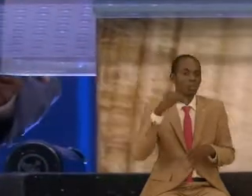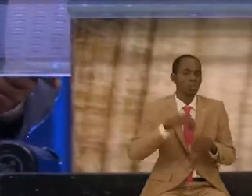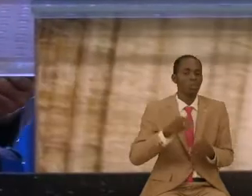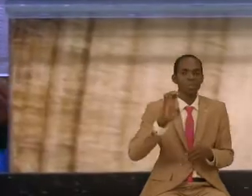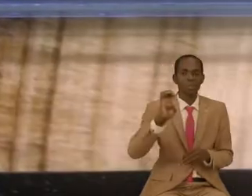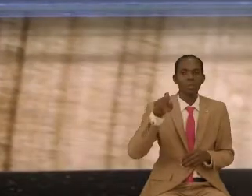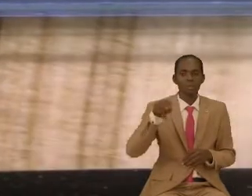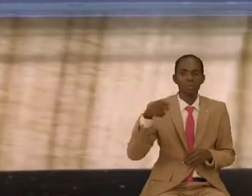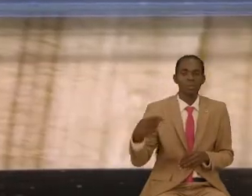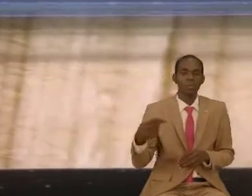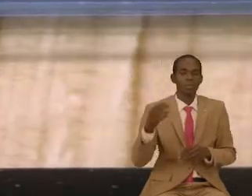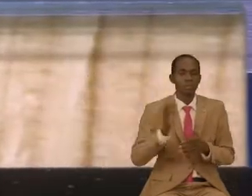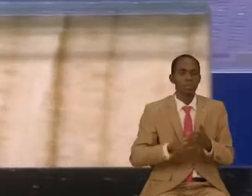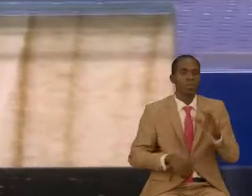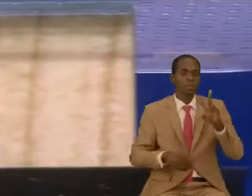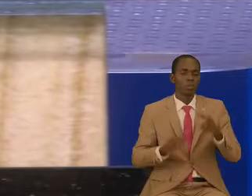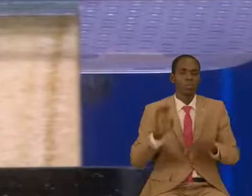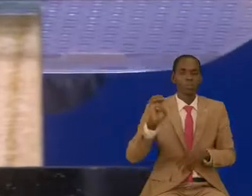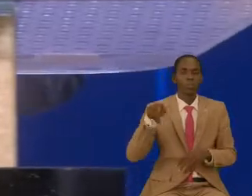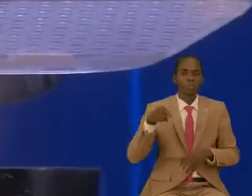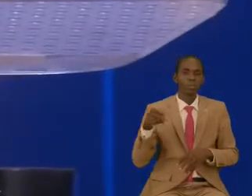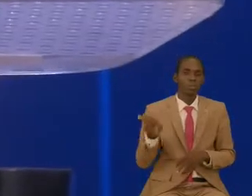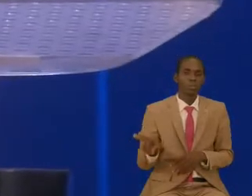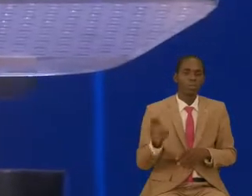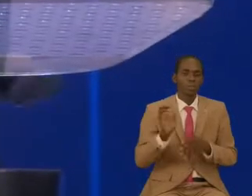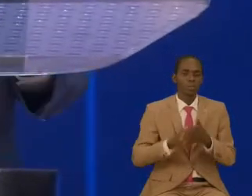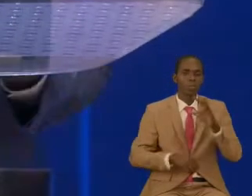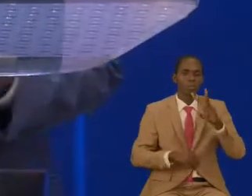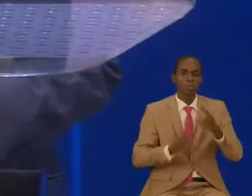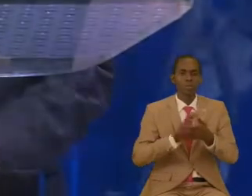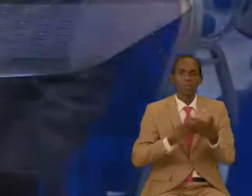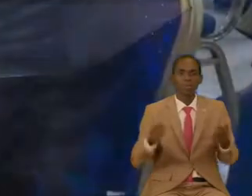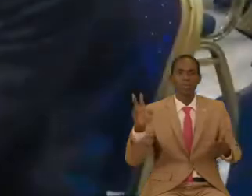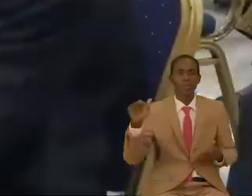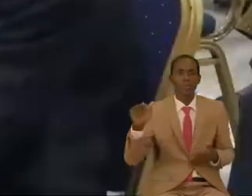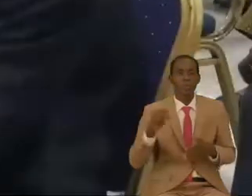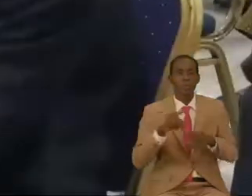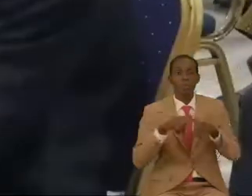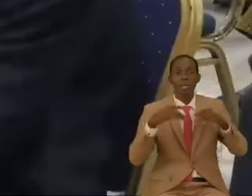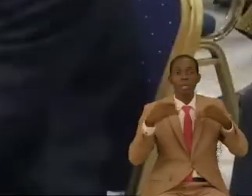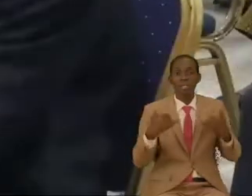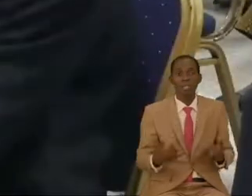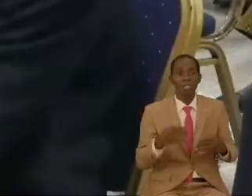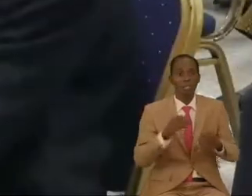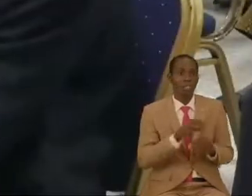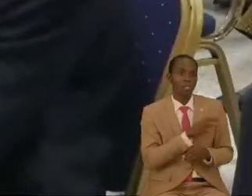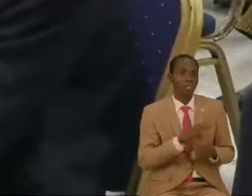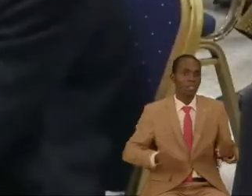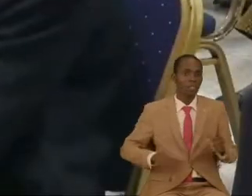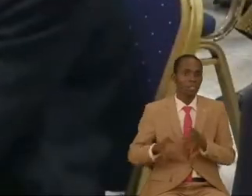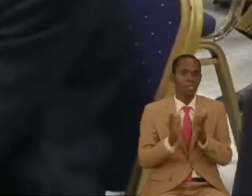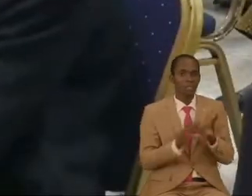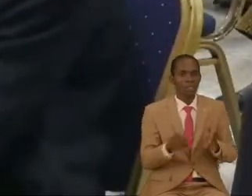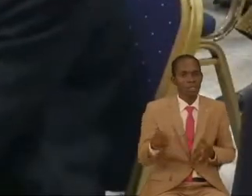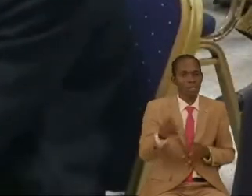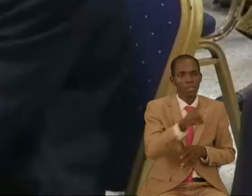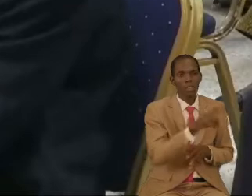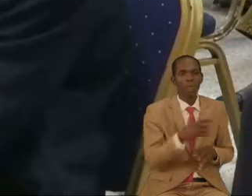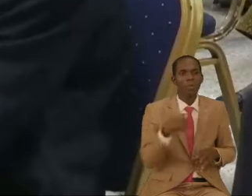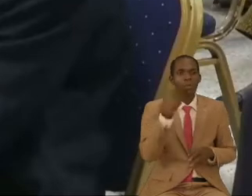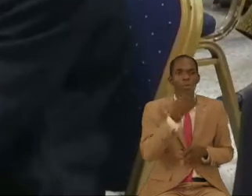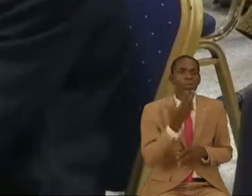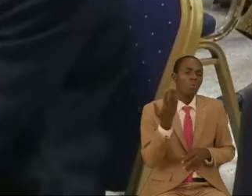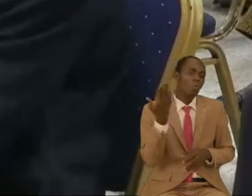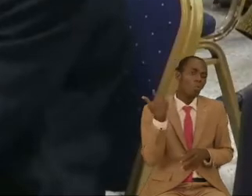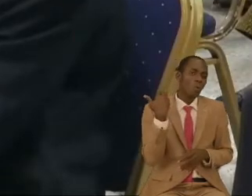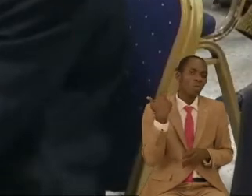from verse 13. In Ephesians chapter 2, verse 13, but now in Christ Jesus, ye who were